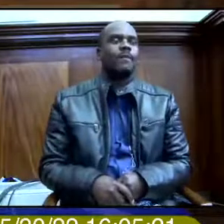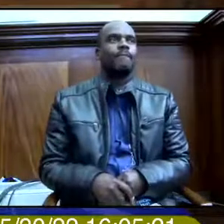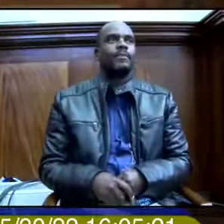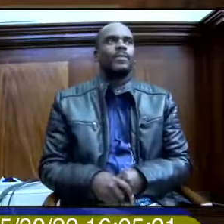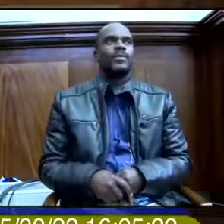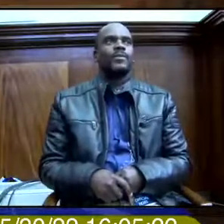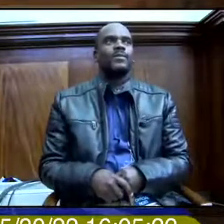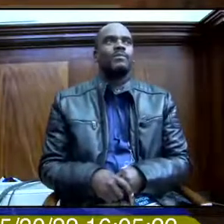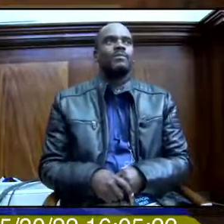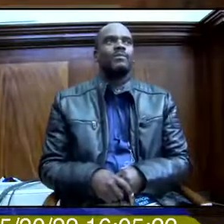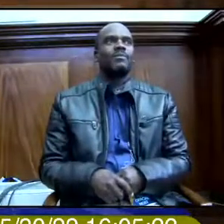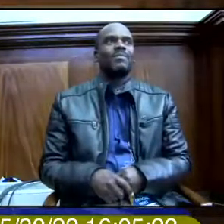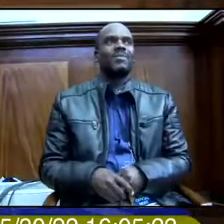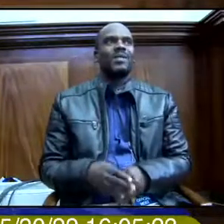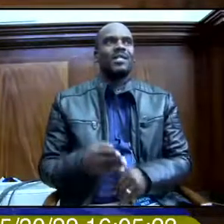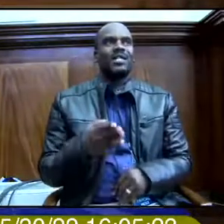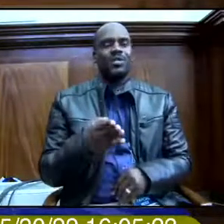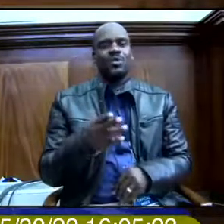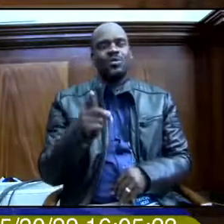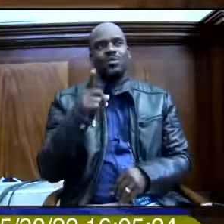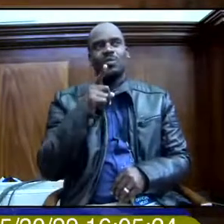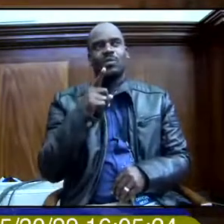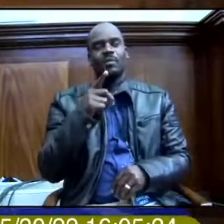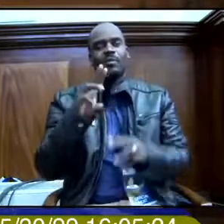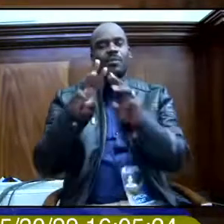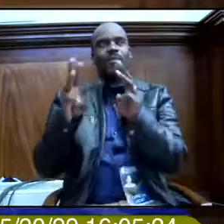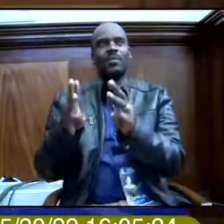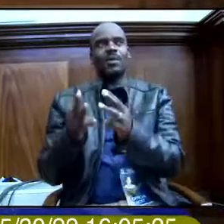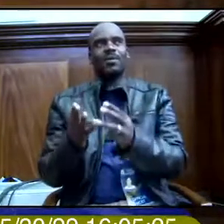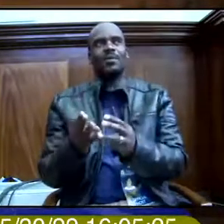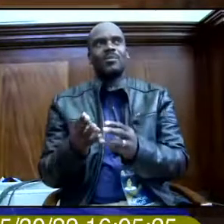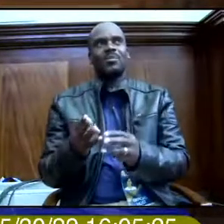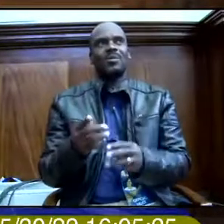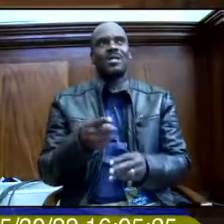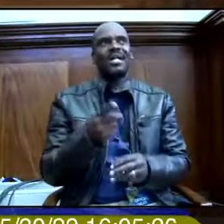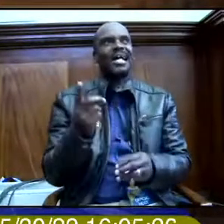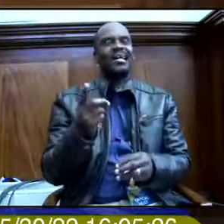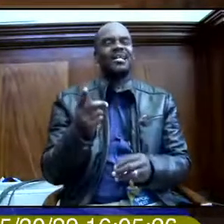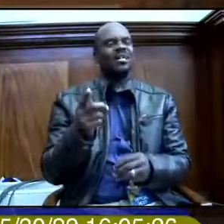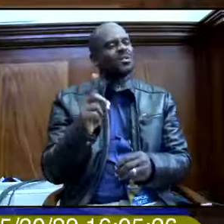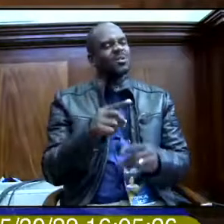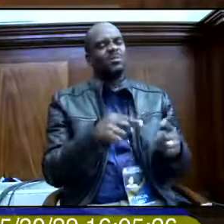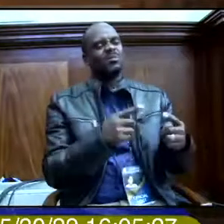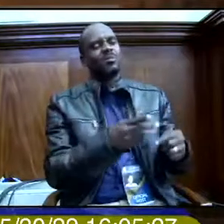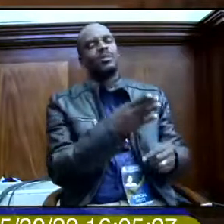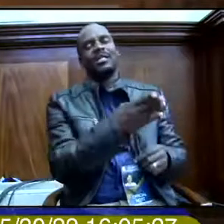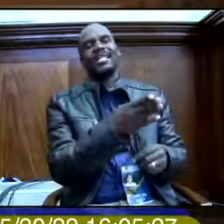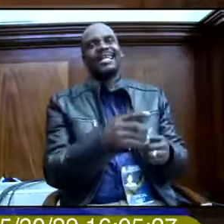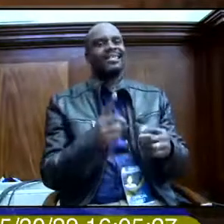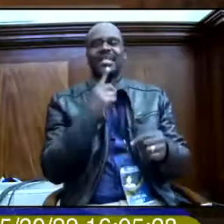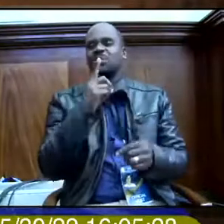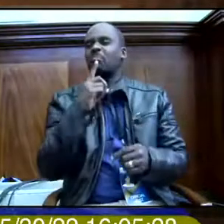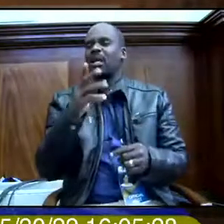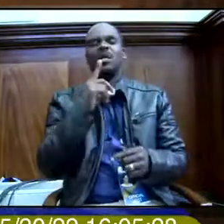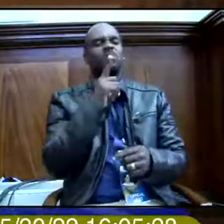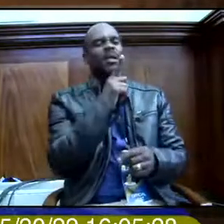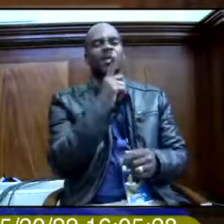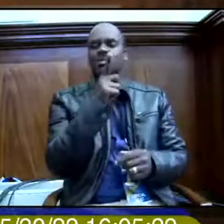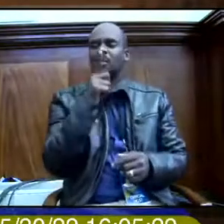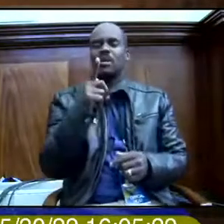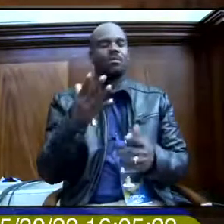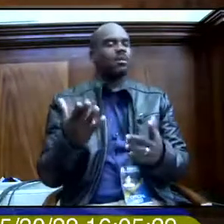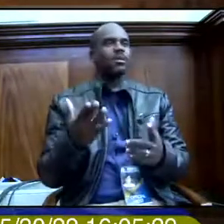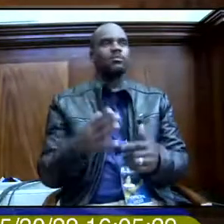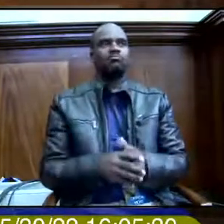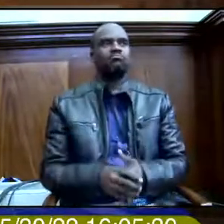there even those people who are delivering the very same they are not they are less participating they are just given to say this is what you must do the